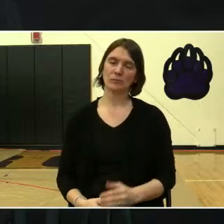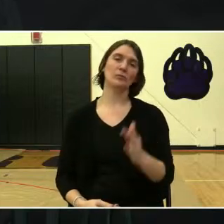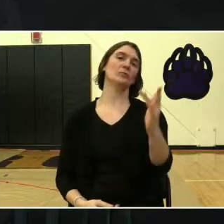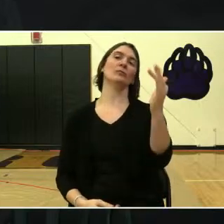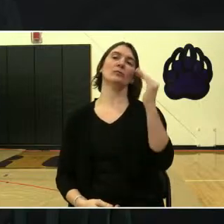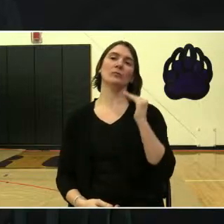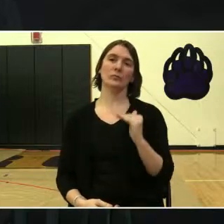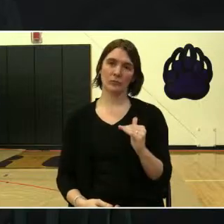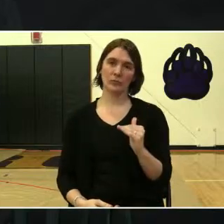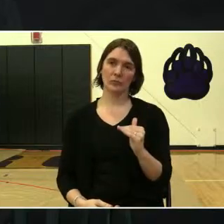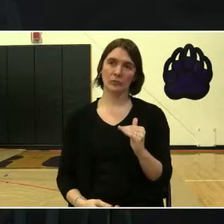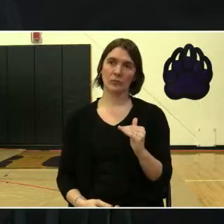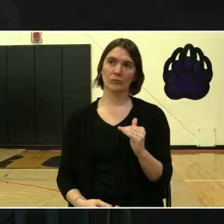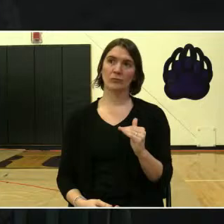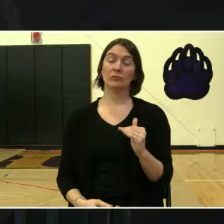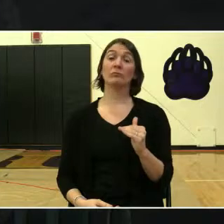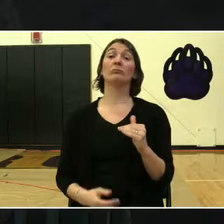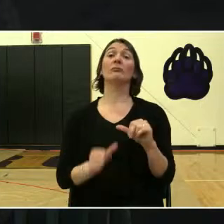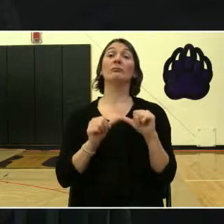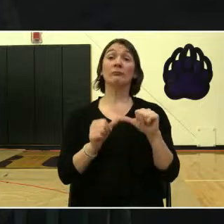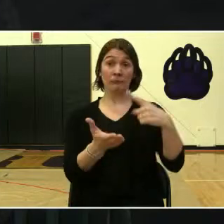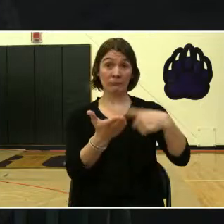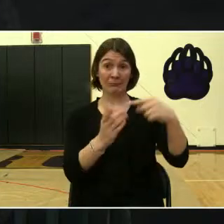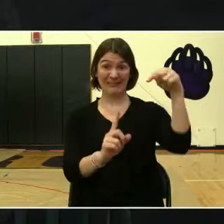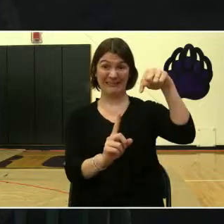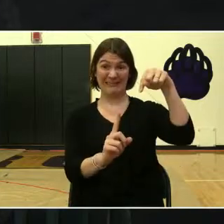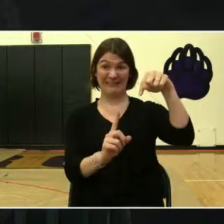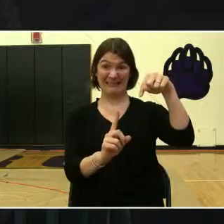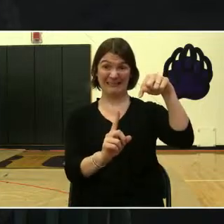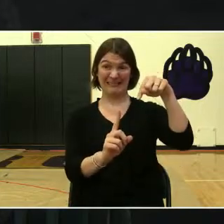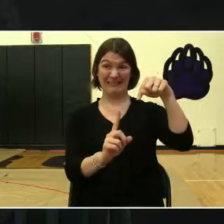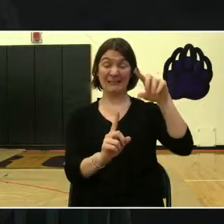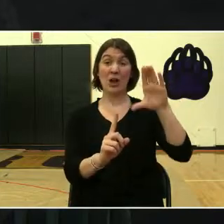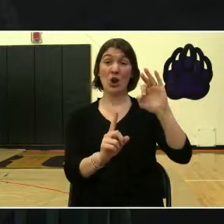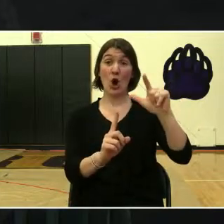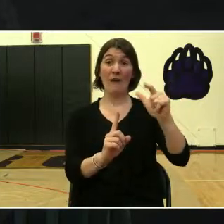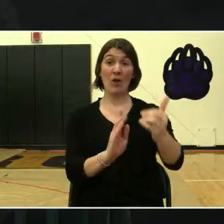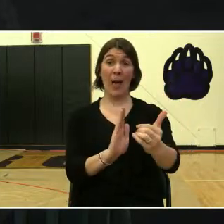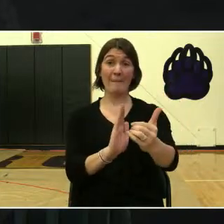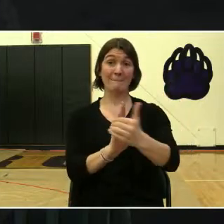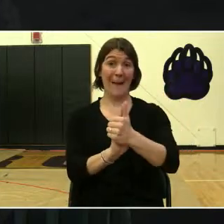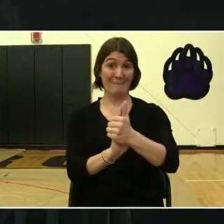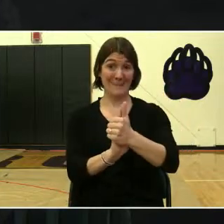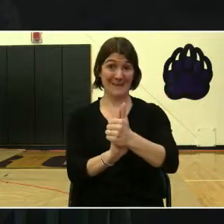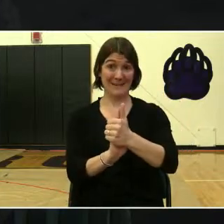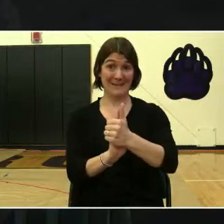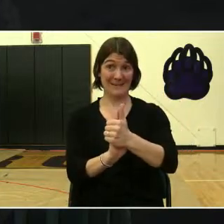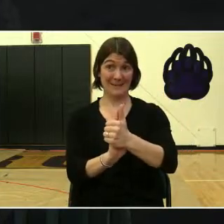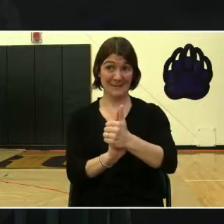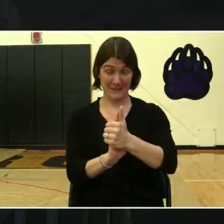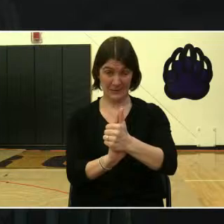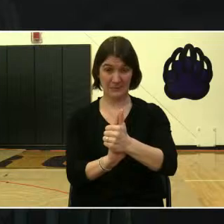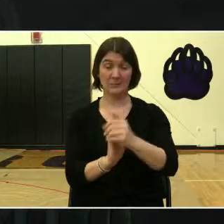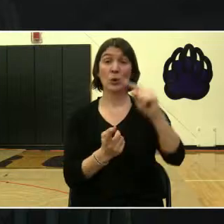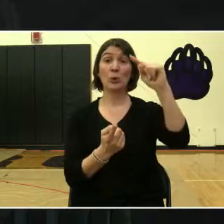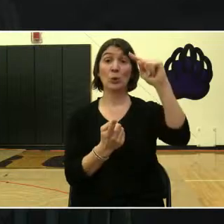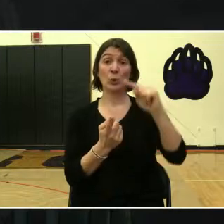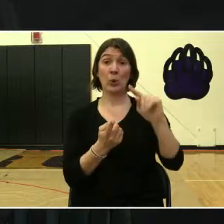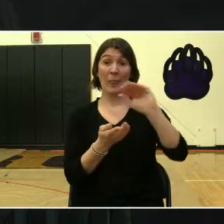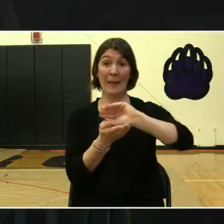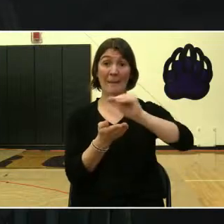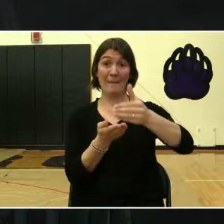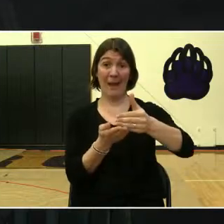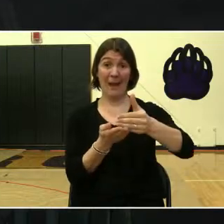the uh continuing discussion is on the Carville amendment to reduce